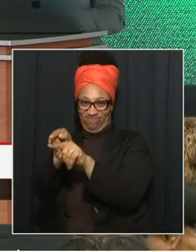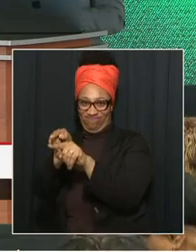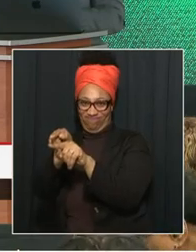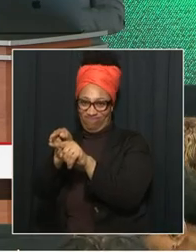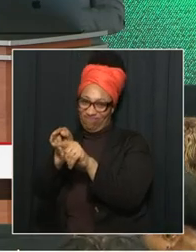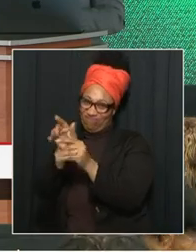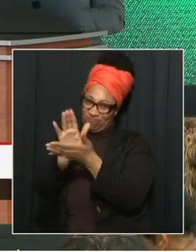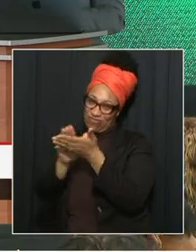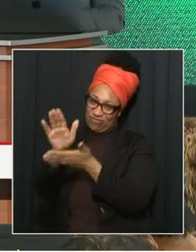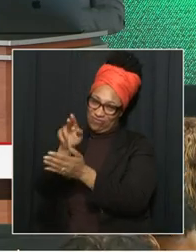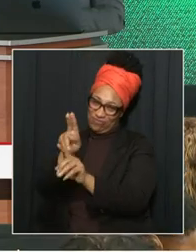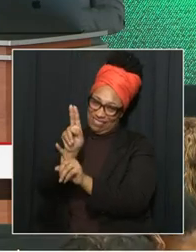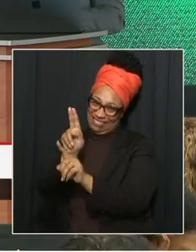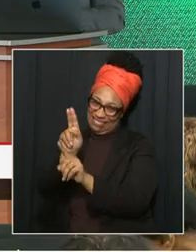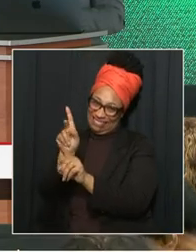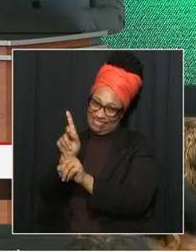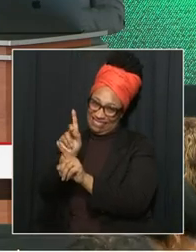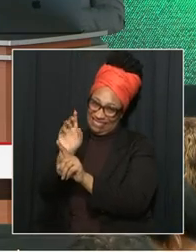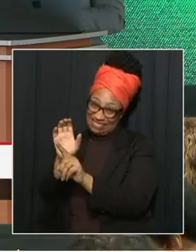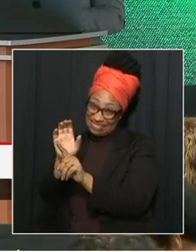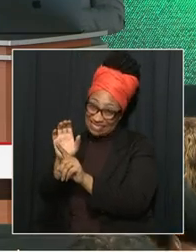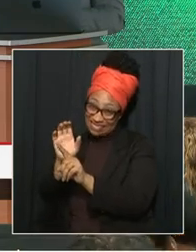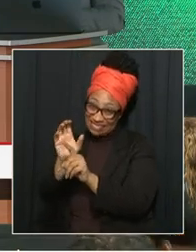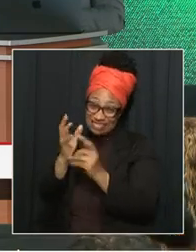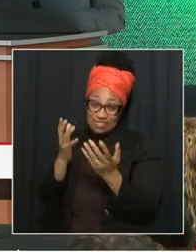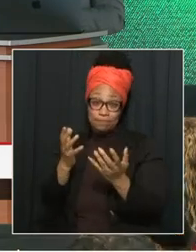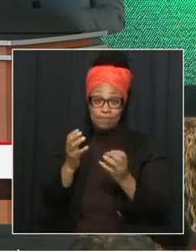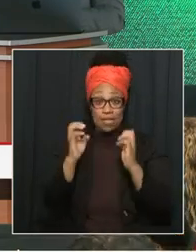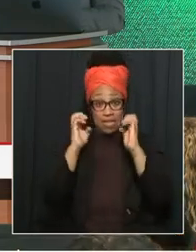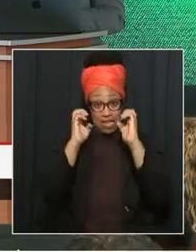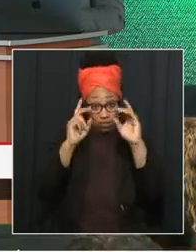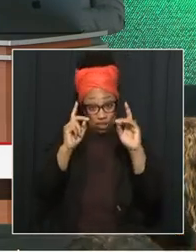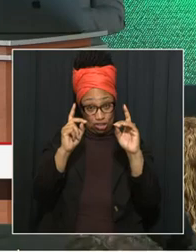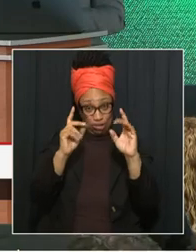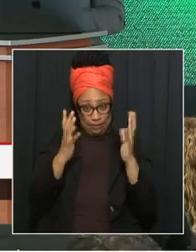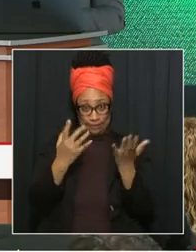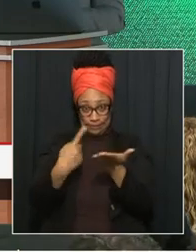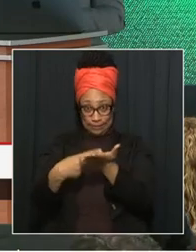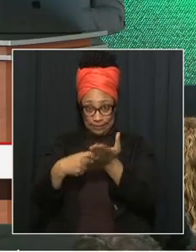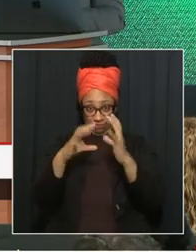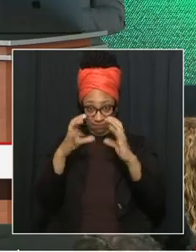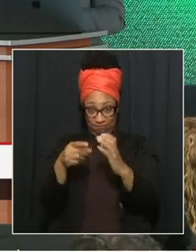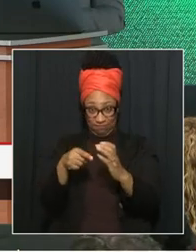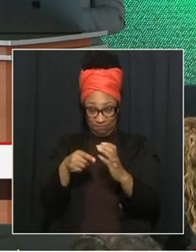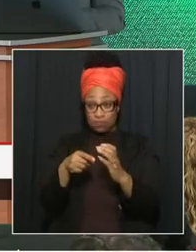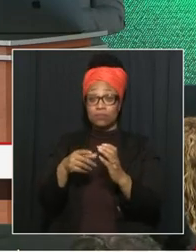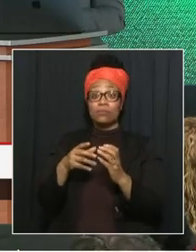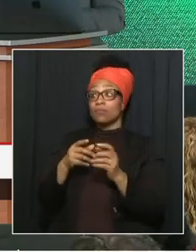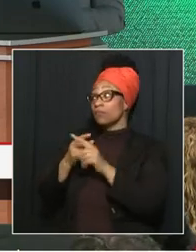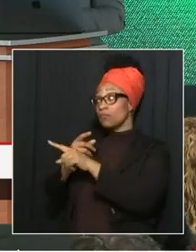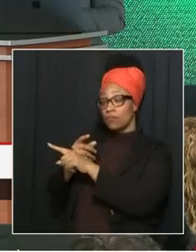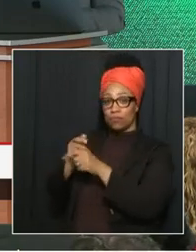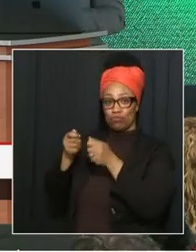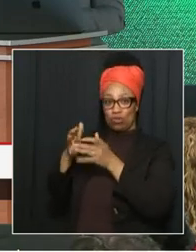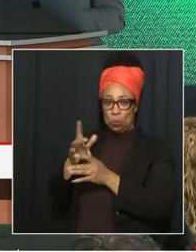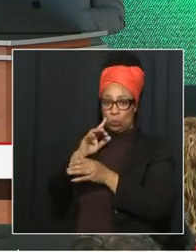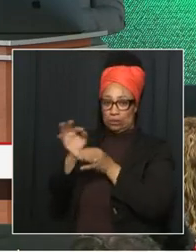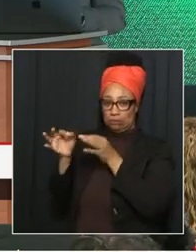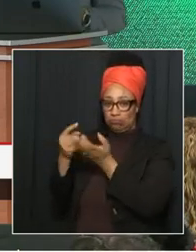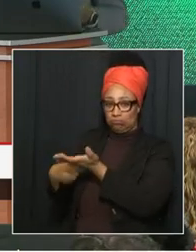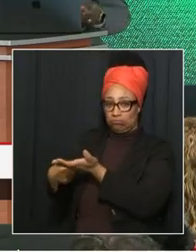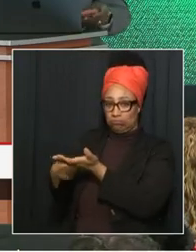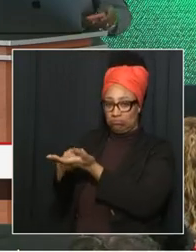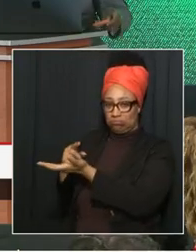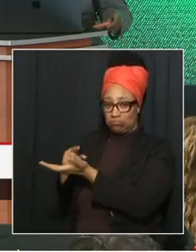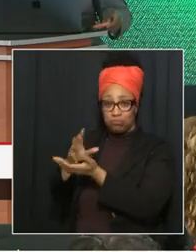education classes. And I'm going to turn to my budget directors toward talking about education classes. and the opportunities we have